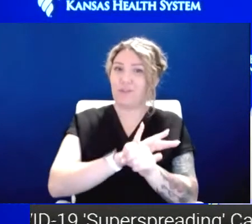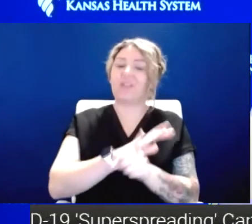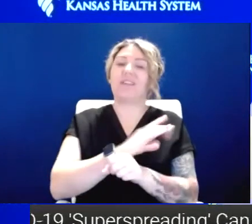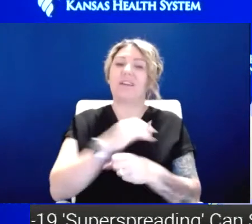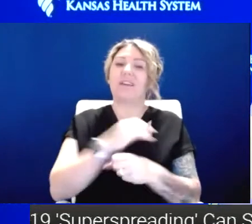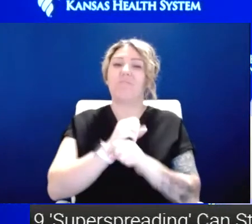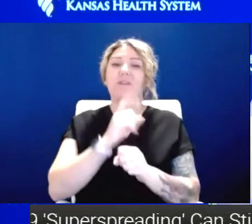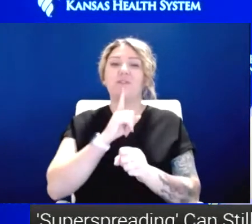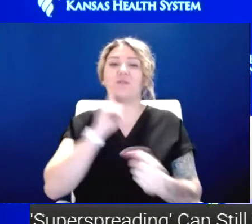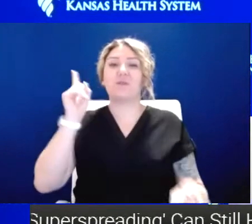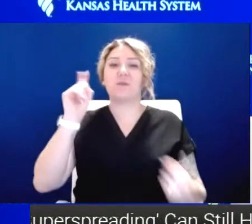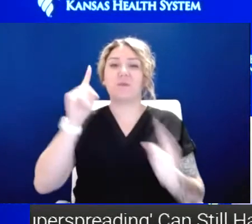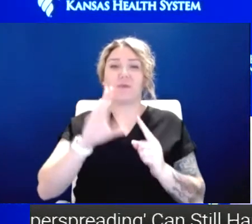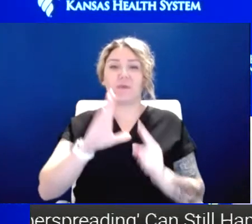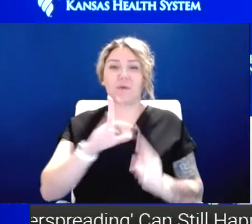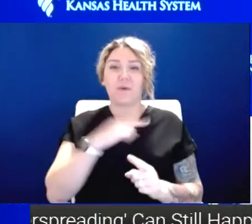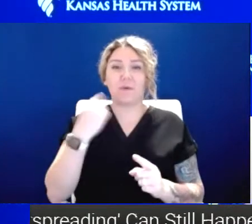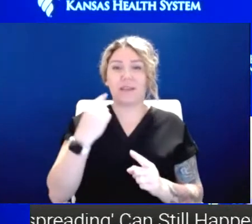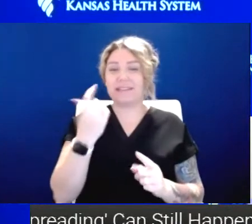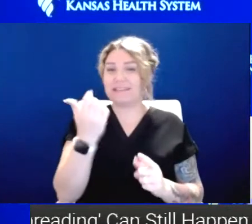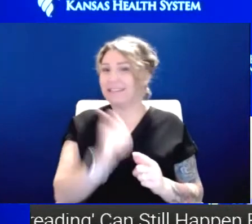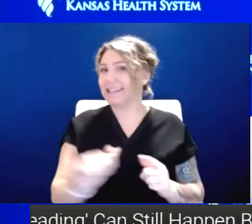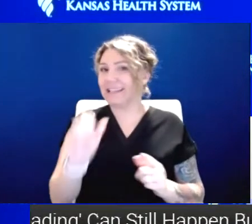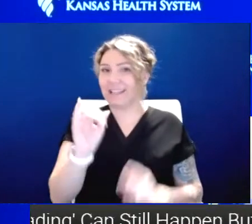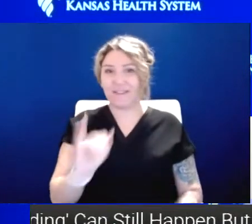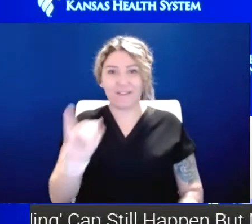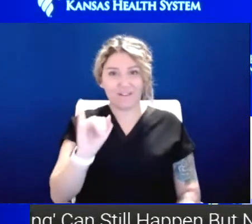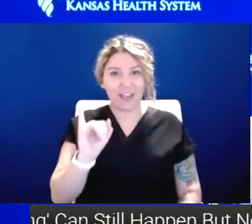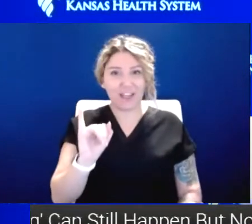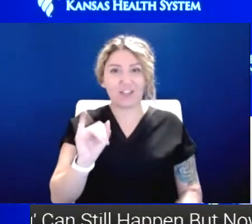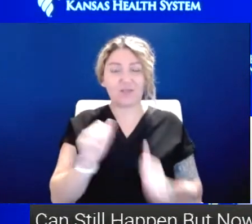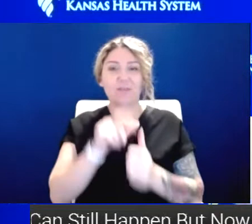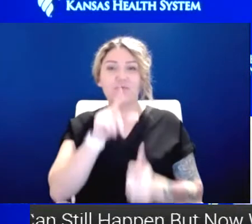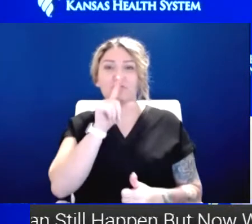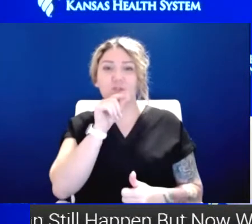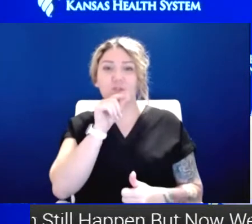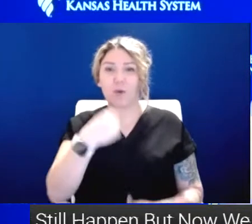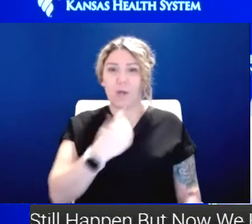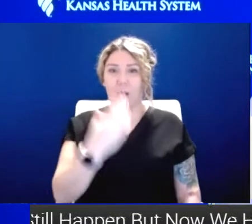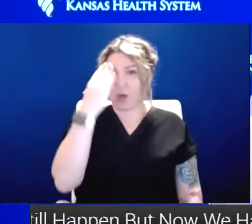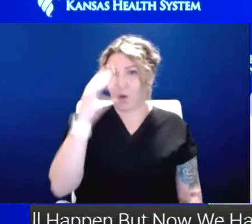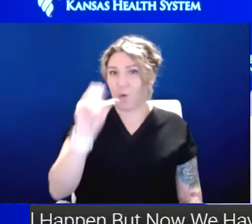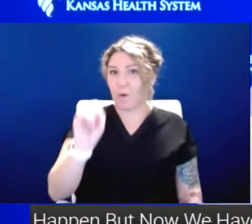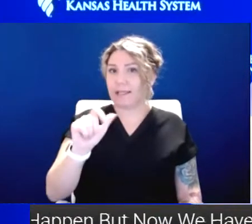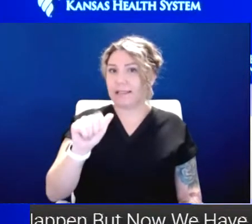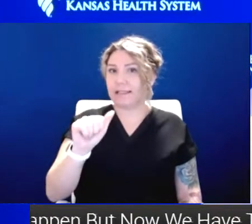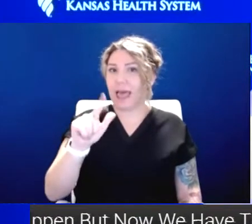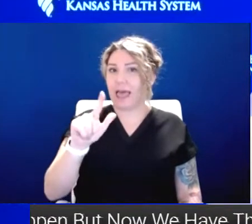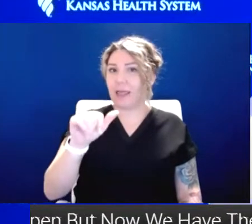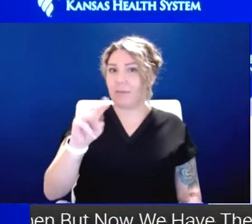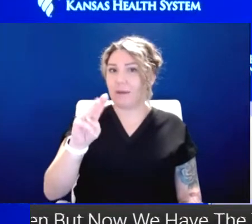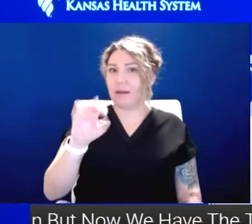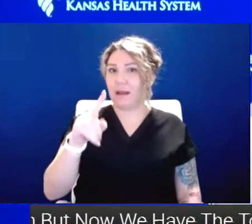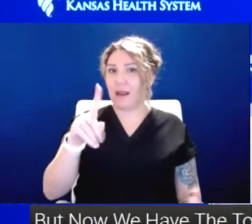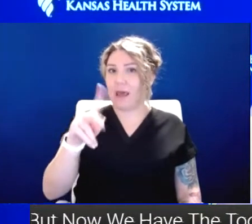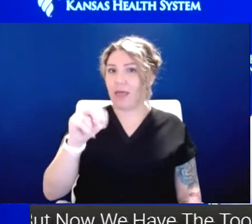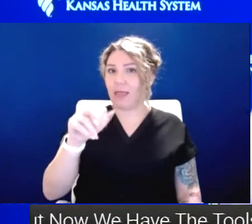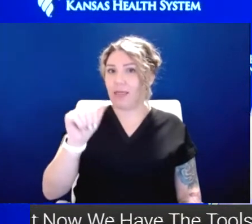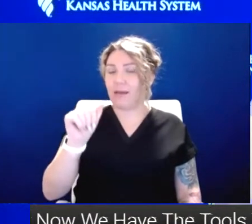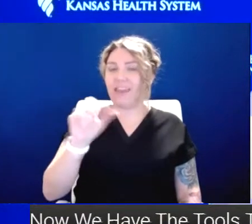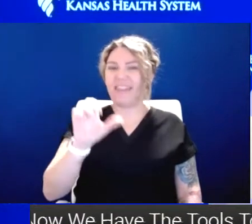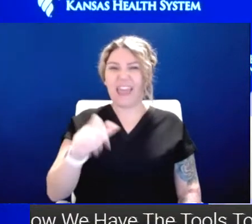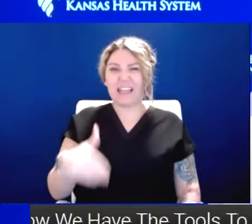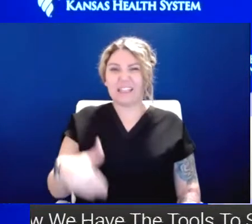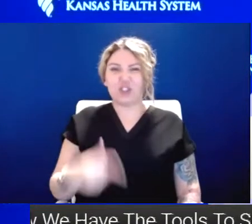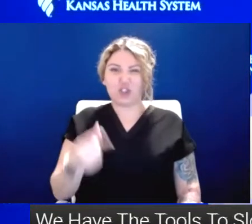reduce your risk of getting any of those infections. Especially with chicken, we know salmonella is a big infection. That is a gastrointestinal